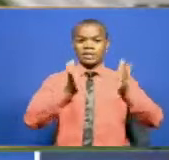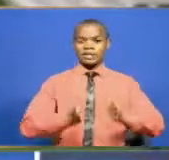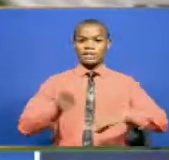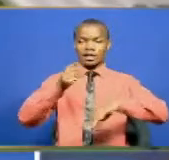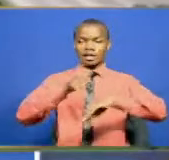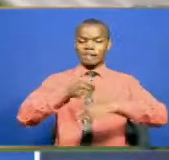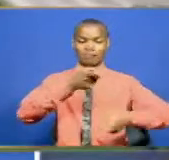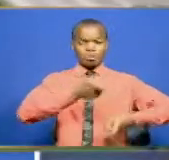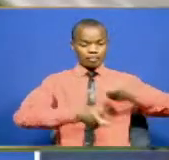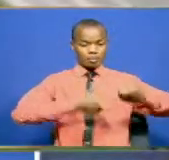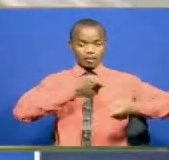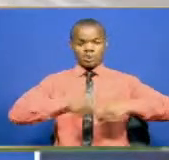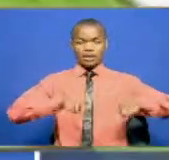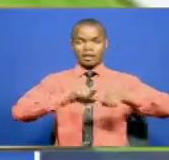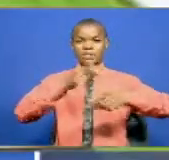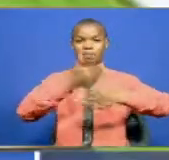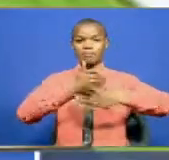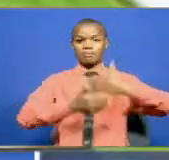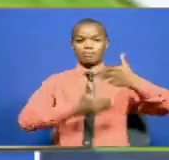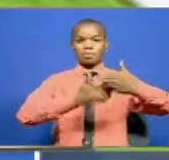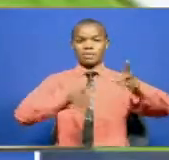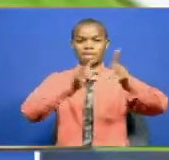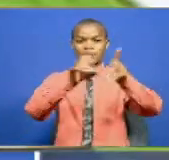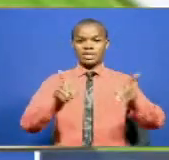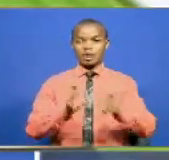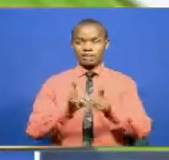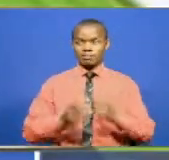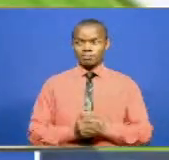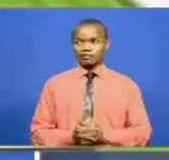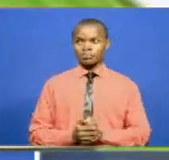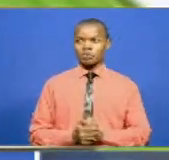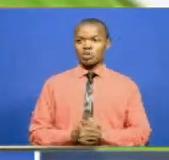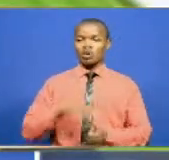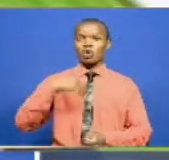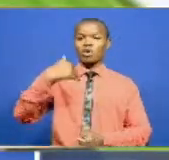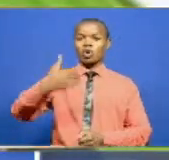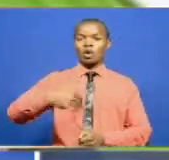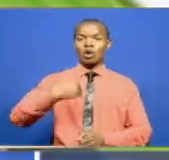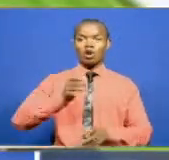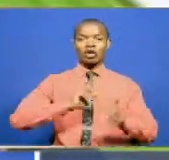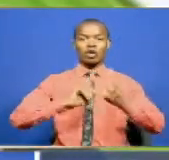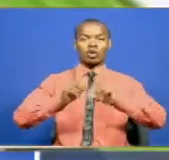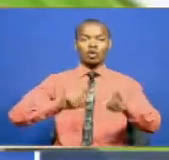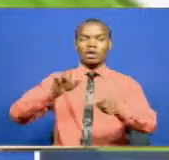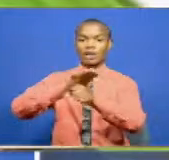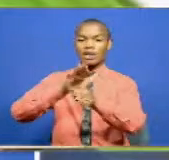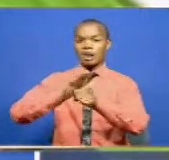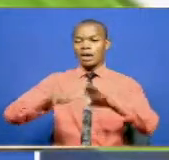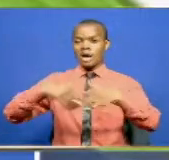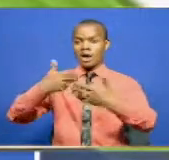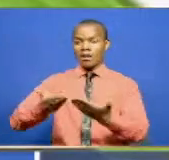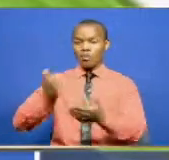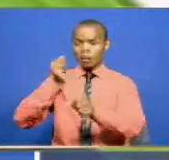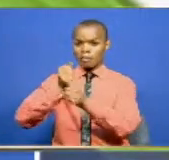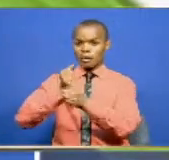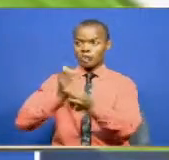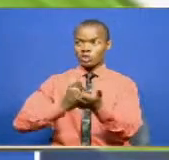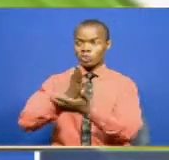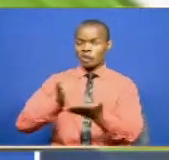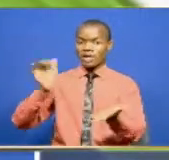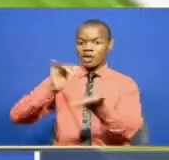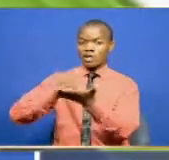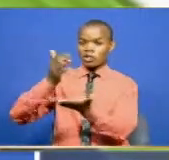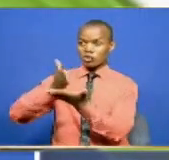building dams to facilitate irrigation. Tumekuwa tukizungumza sana kuhusu vile tutaboresha na